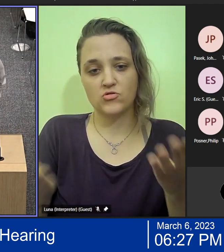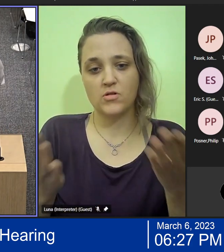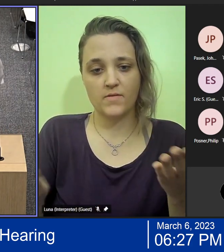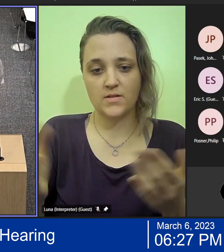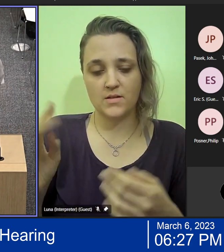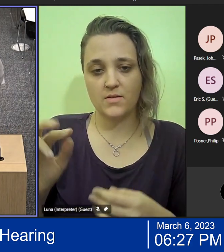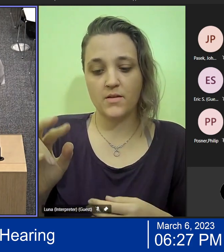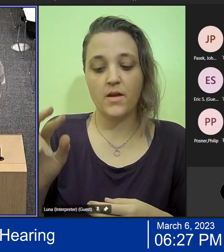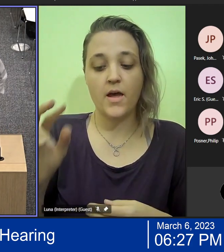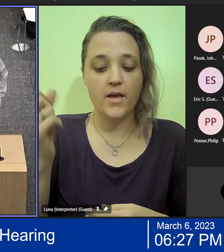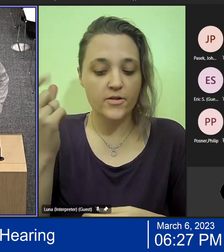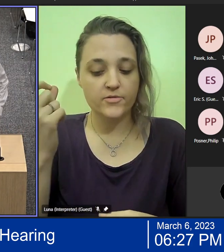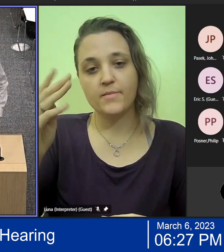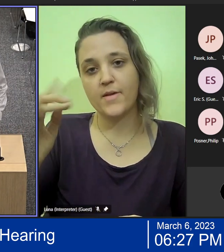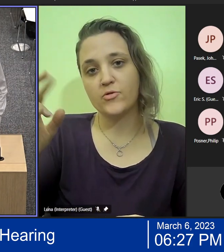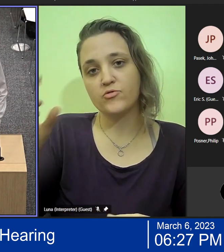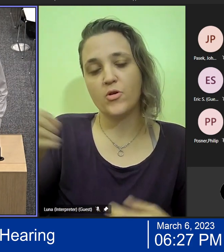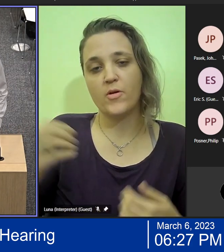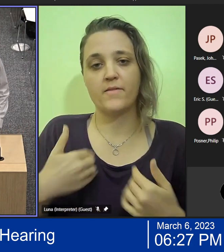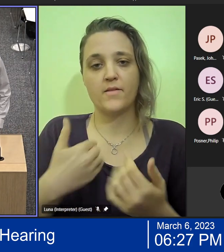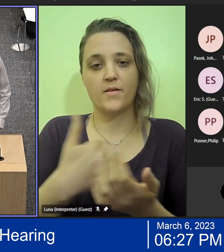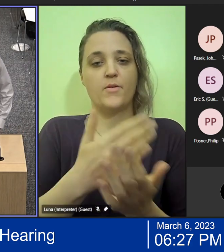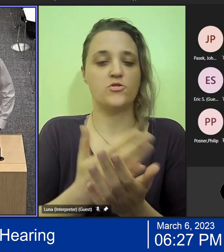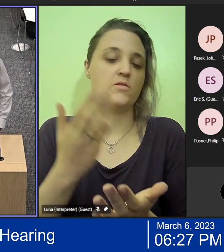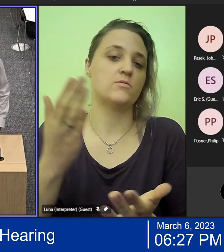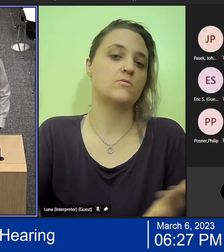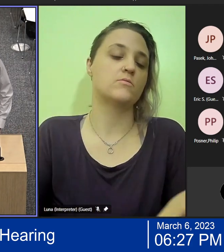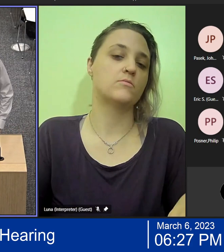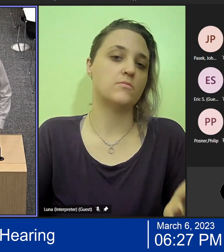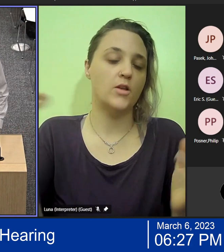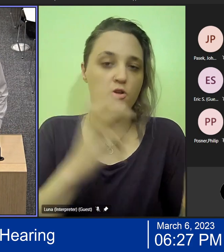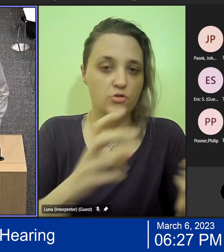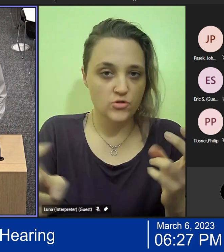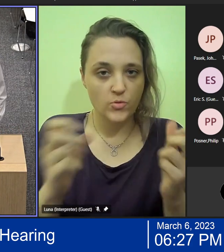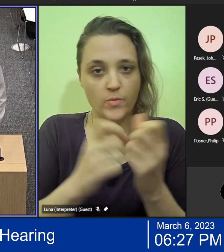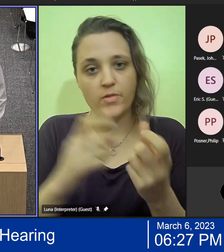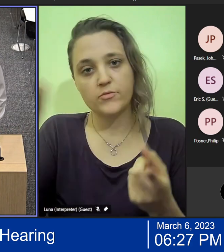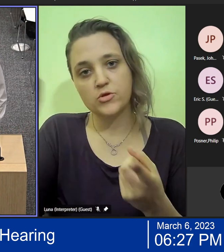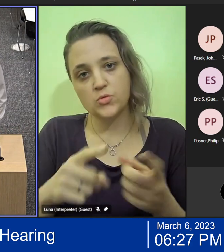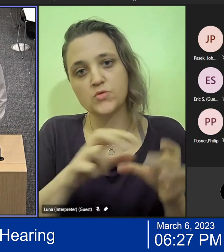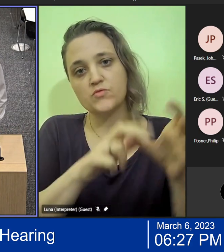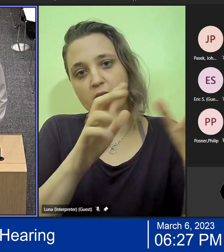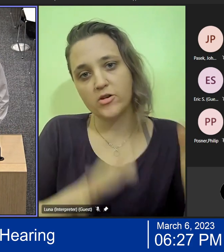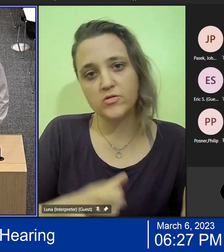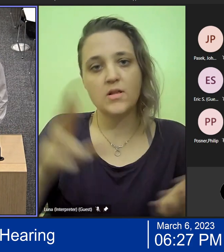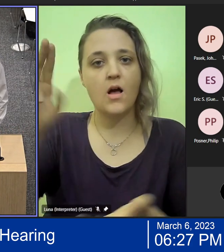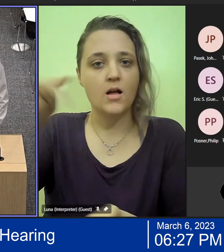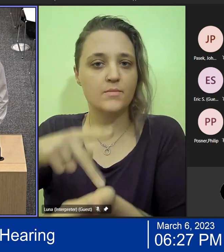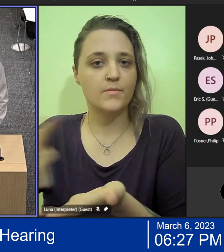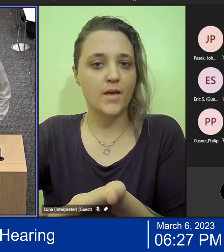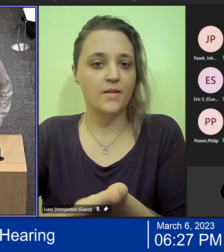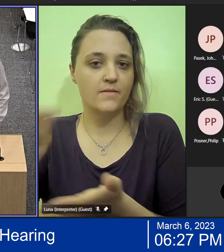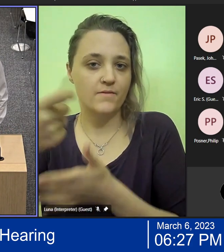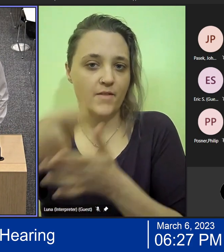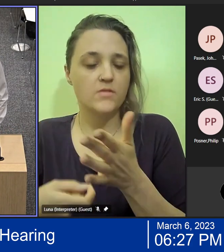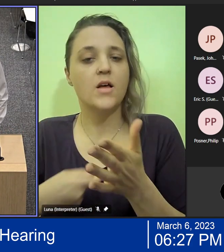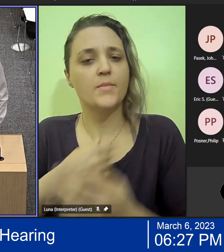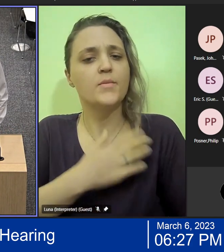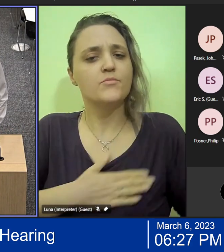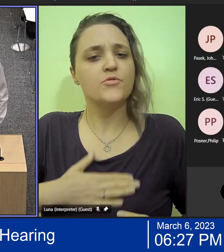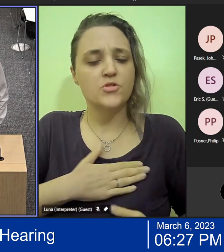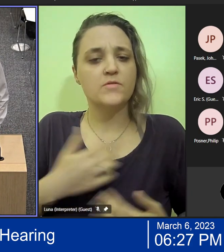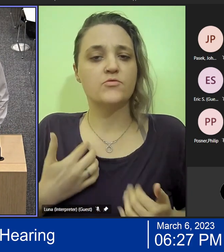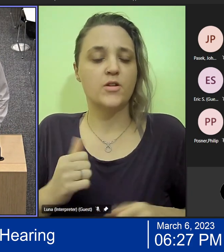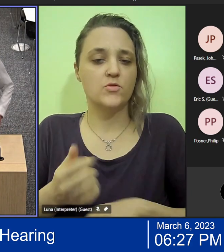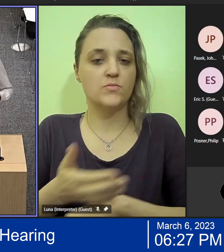Square. I know Metro is facing a tremendous budget shortfall with reduced ridership and unpaid fares, so